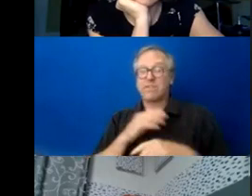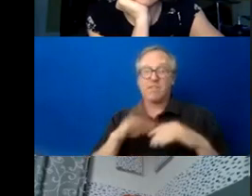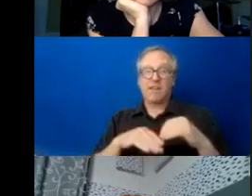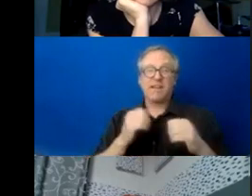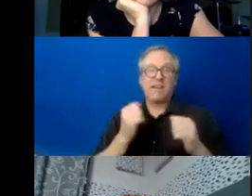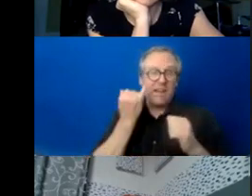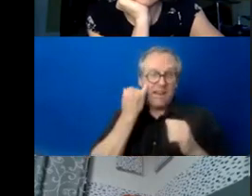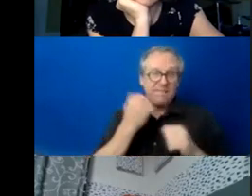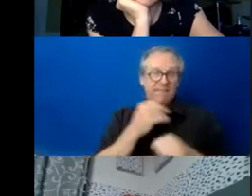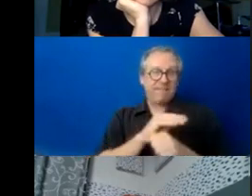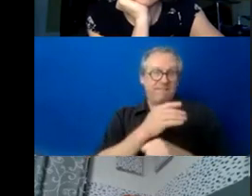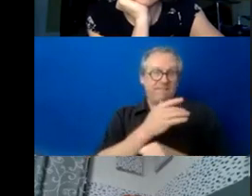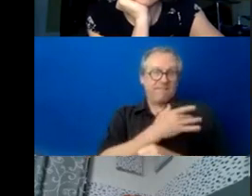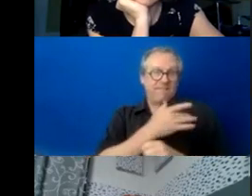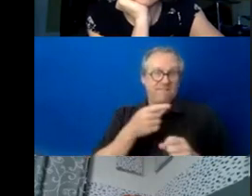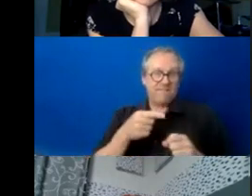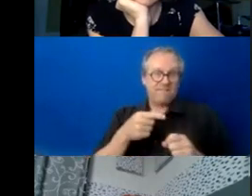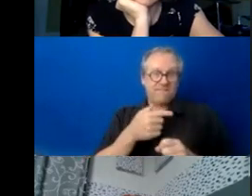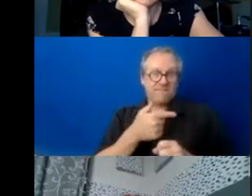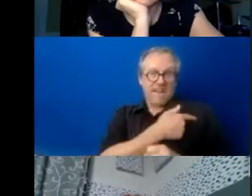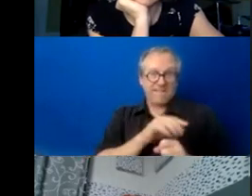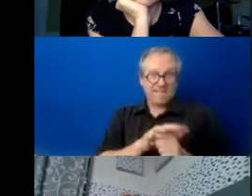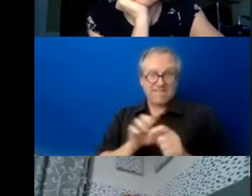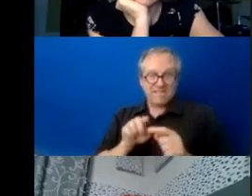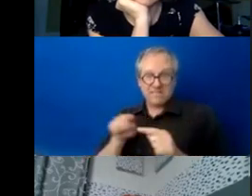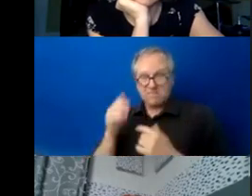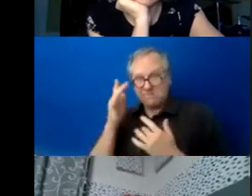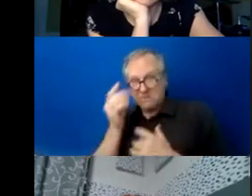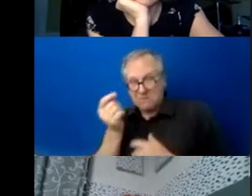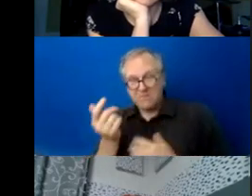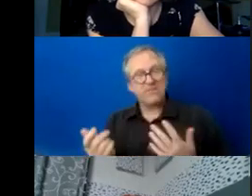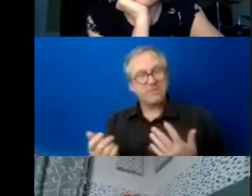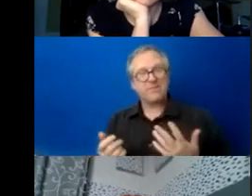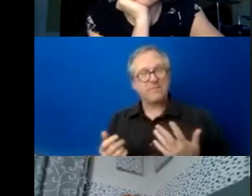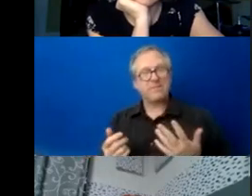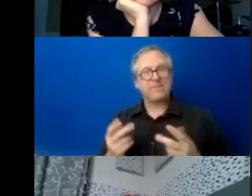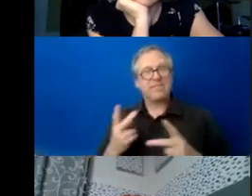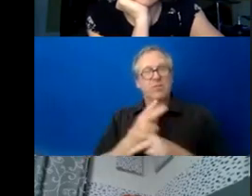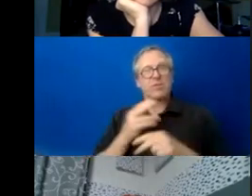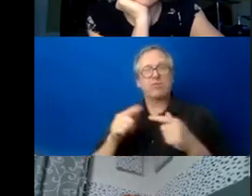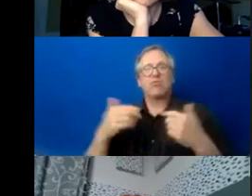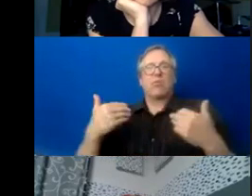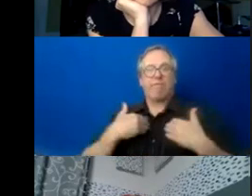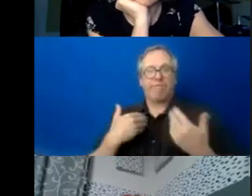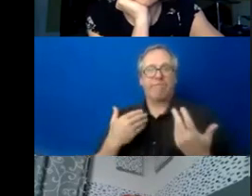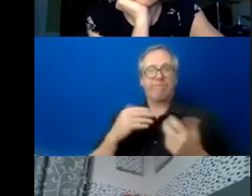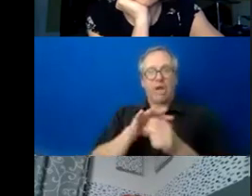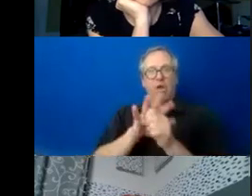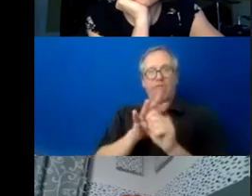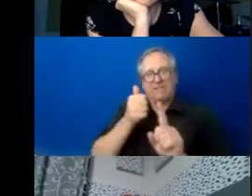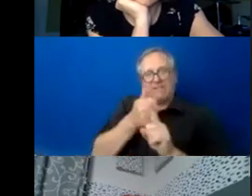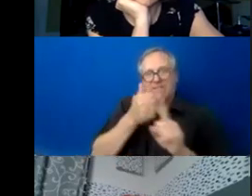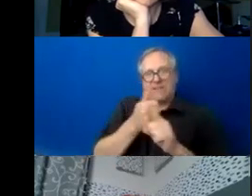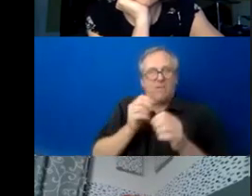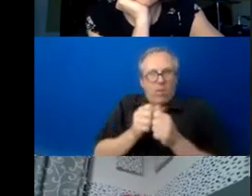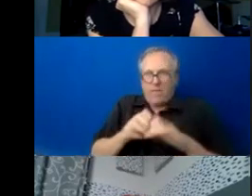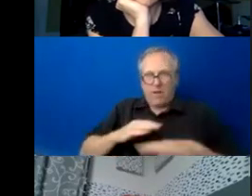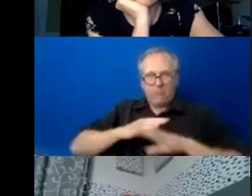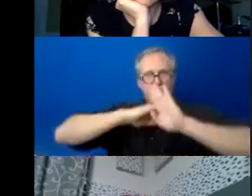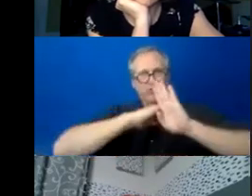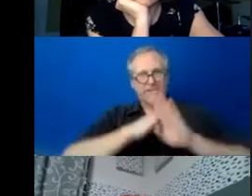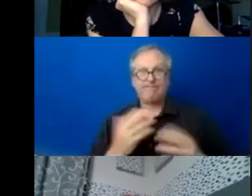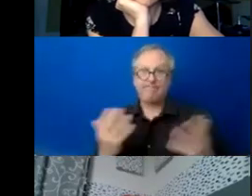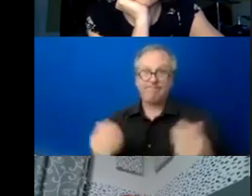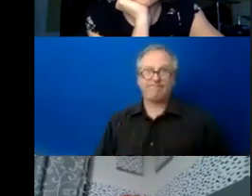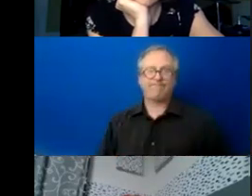produced helps us fight off COVID, and it is not affecting other systems at this point in time. Right? It's really just there to say if COVID